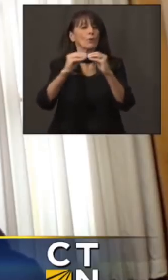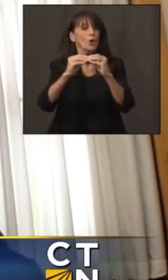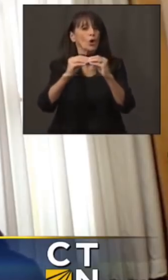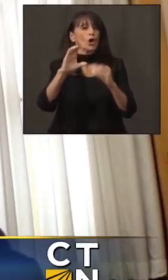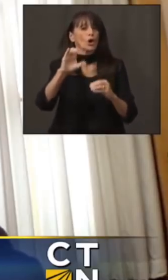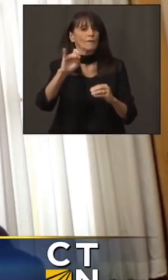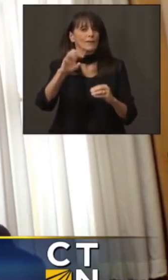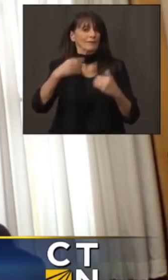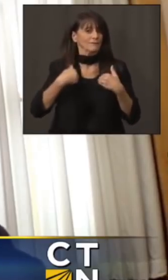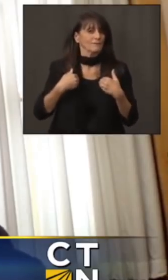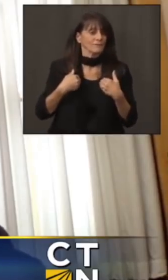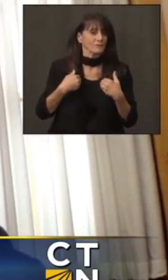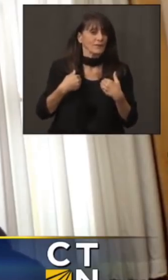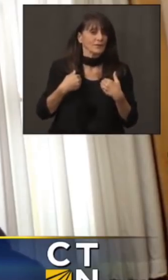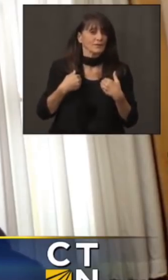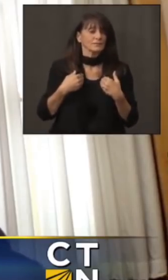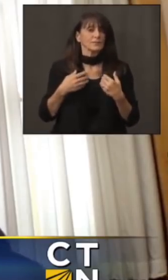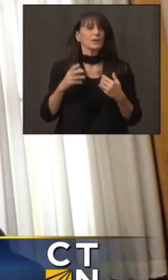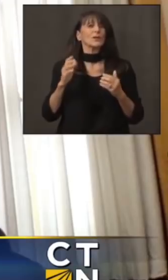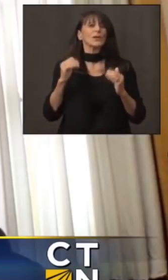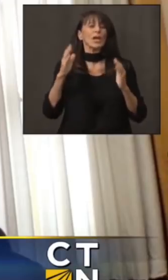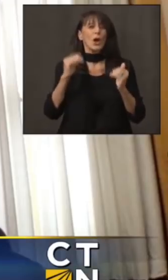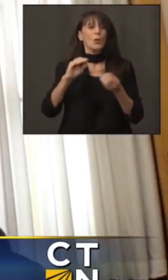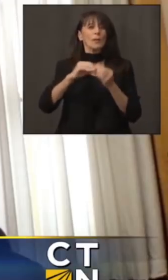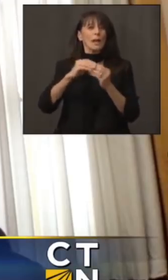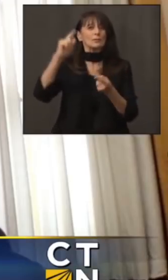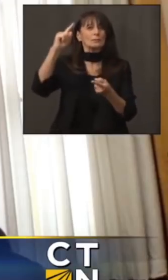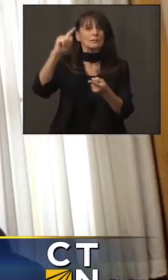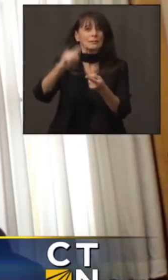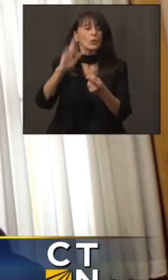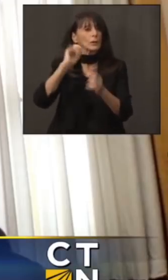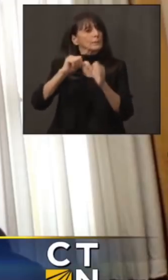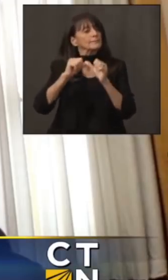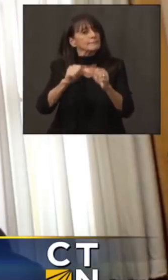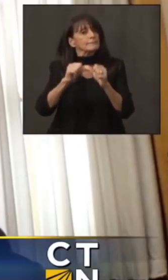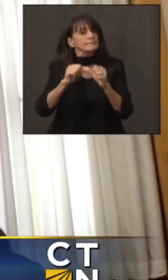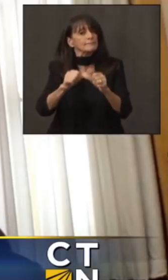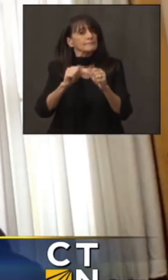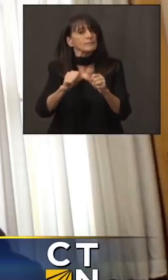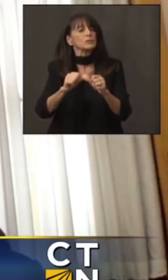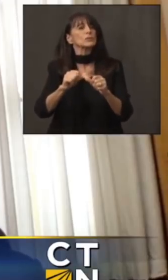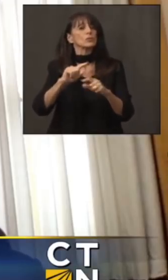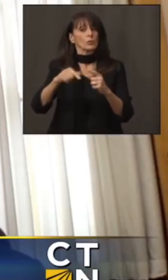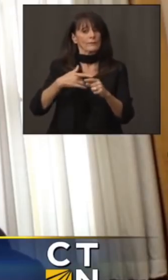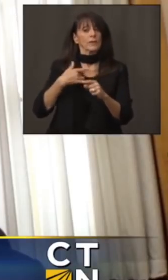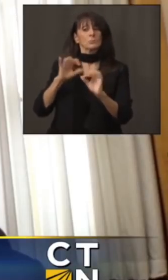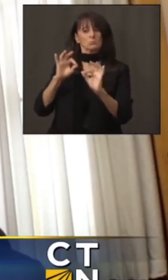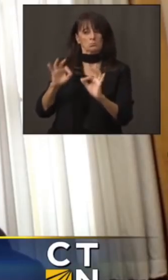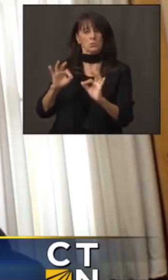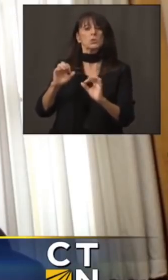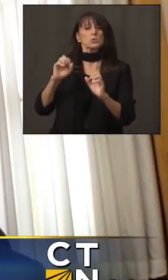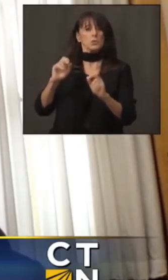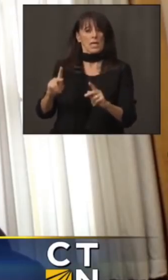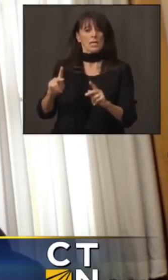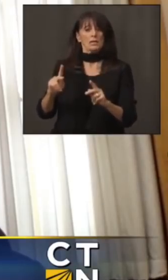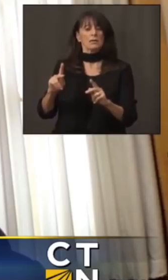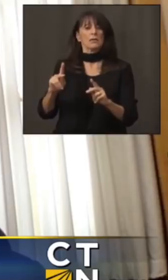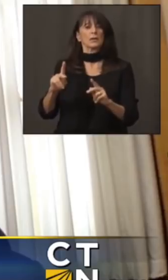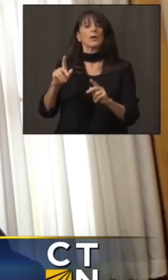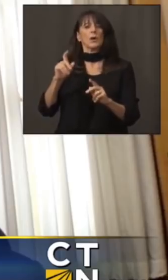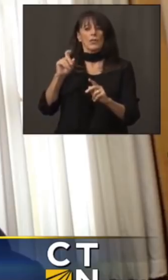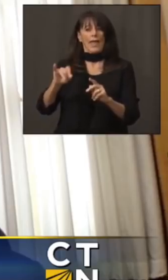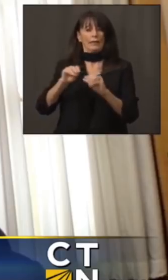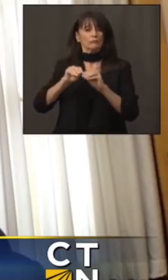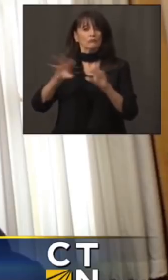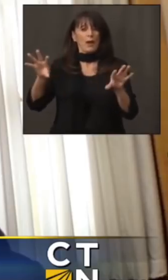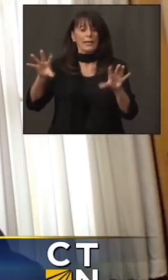down. That's the dynamic we hope to see, and we'll keep at it until we're comfortable that we have nipped this in the